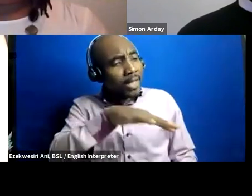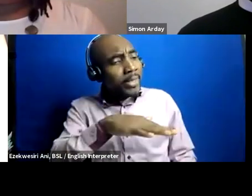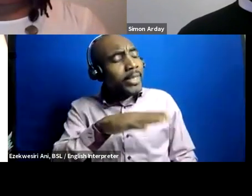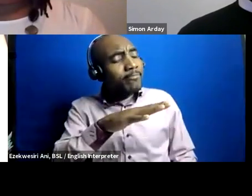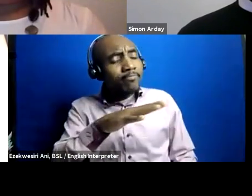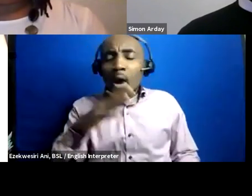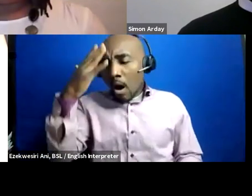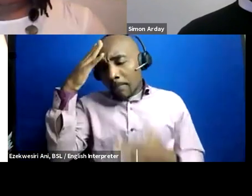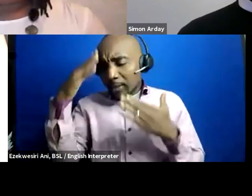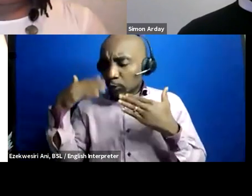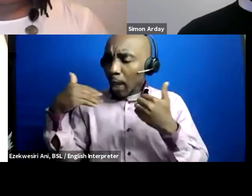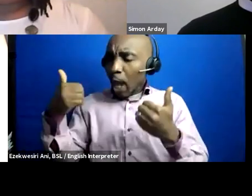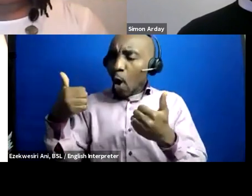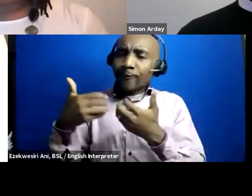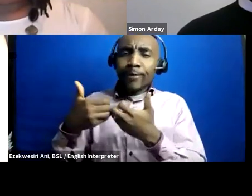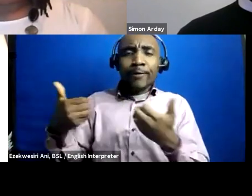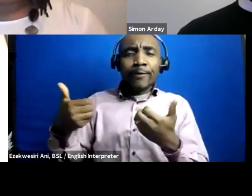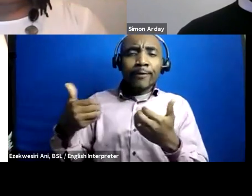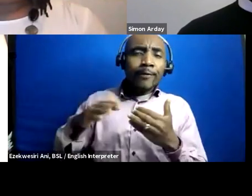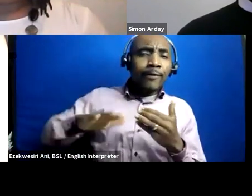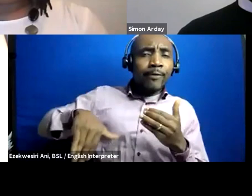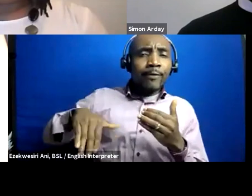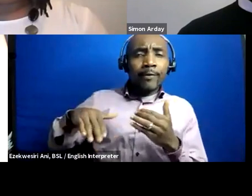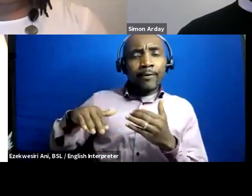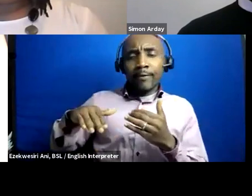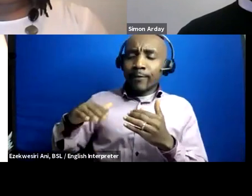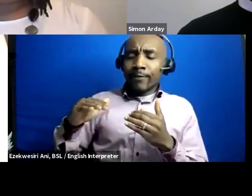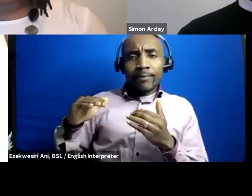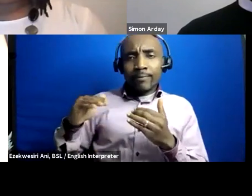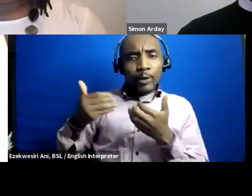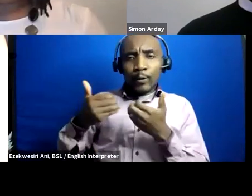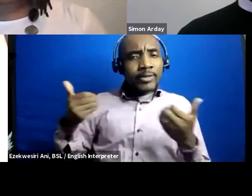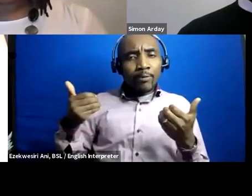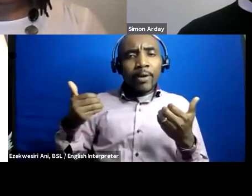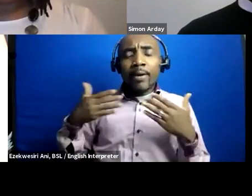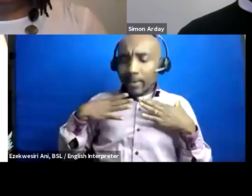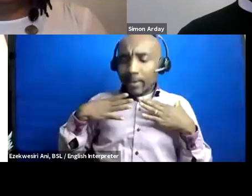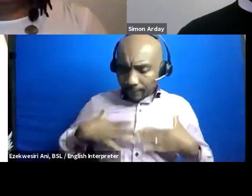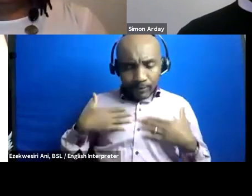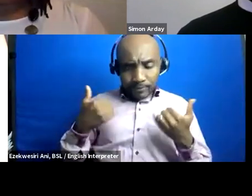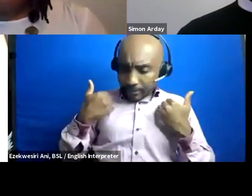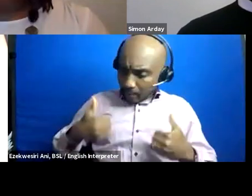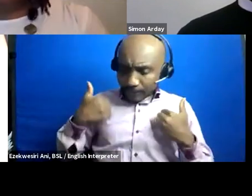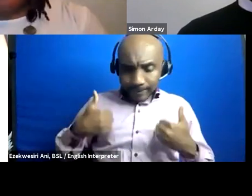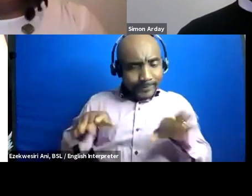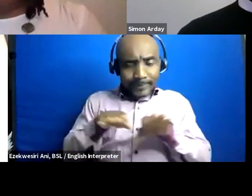health like you would for any other illness. Look at it connected.